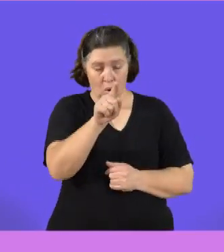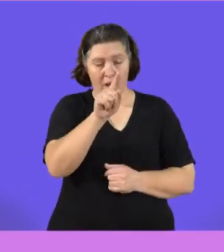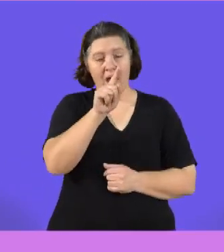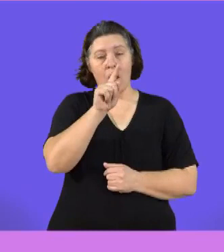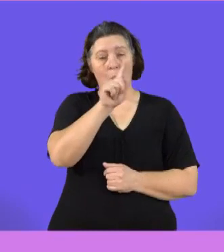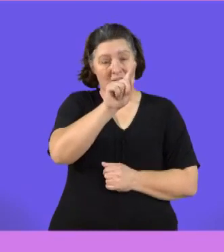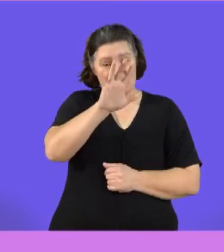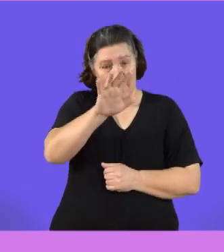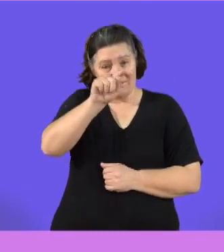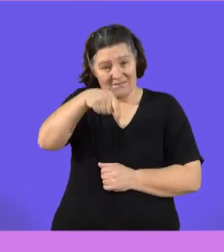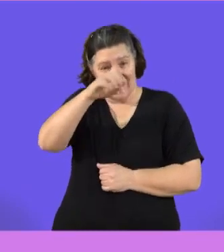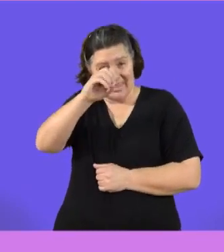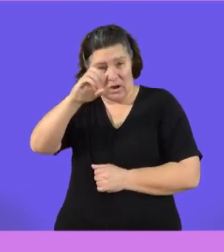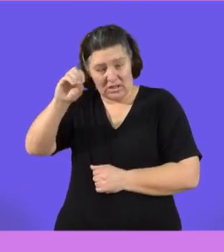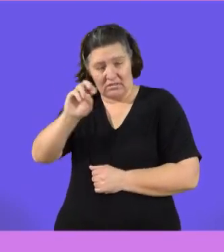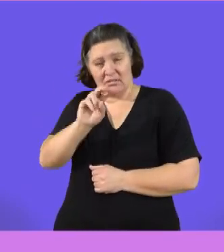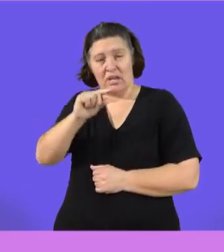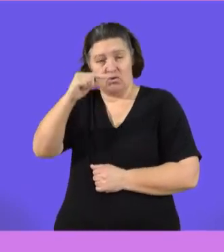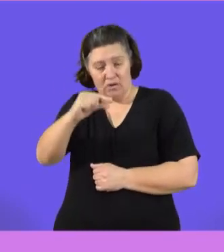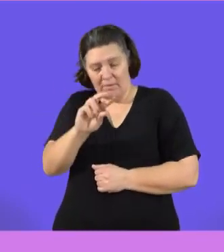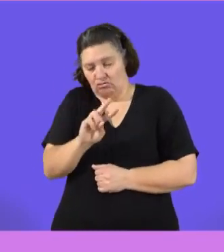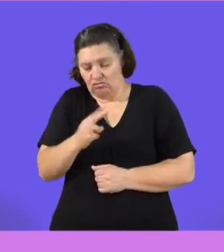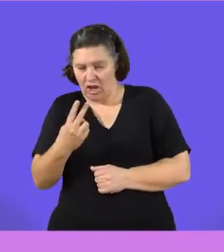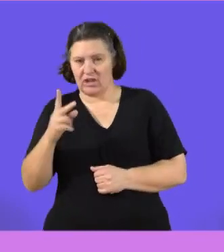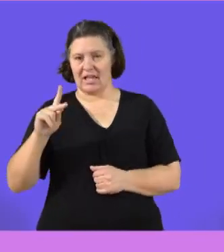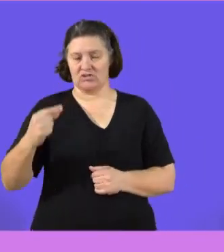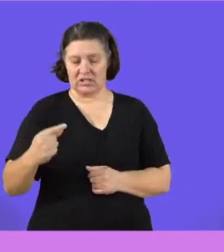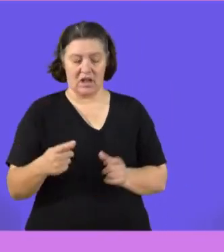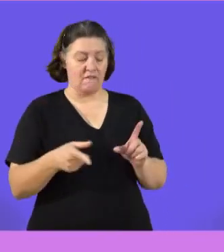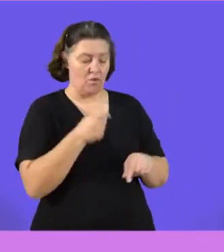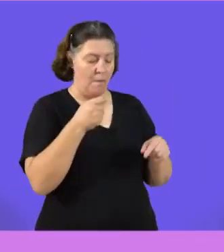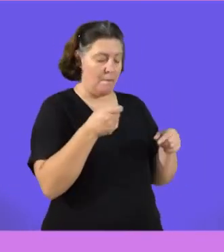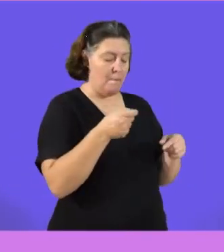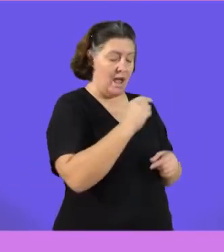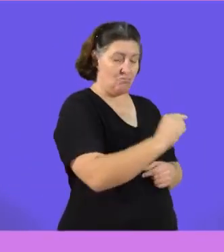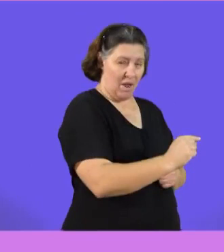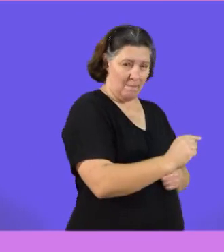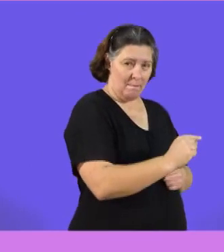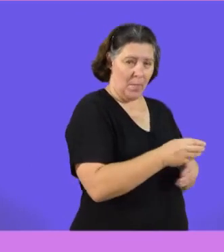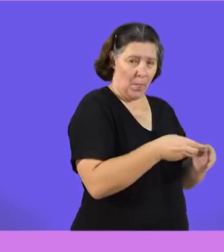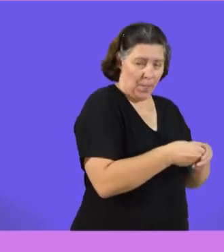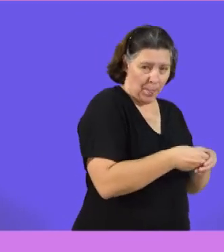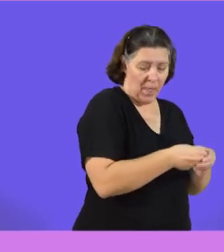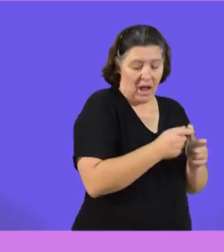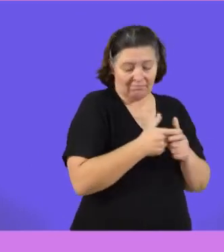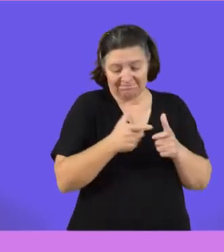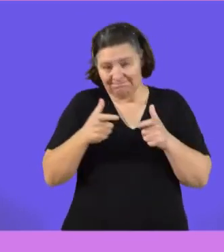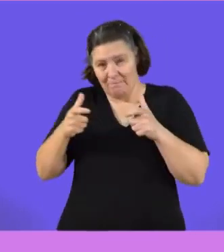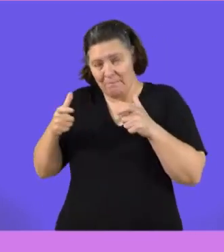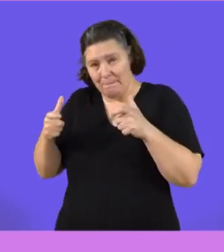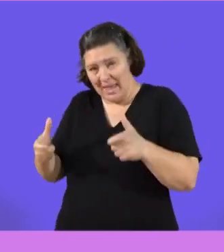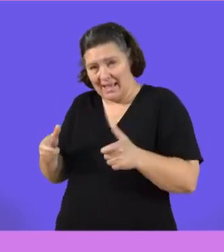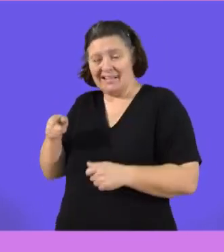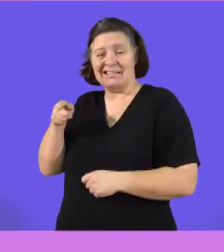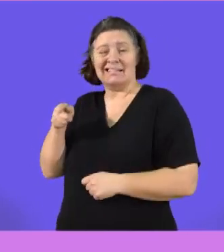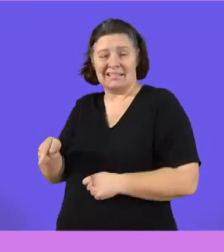convert this 15,000 into kilograms. So remember, I'm converting from grams into kilograms. What